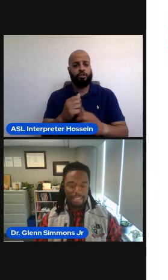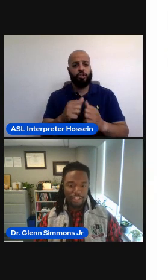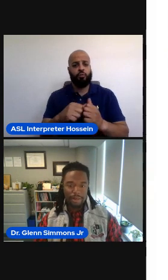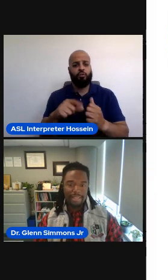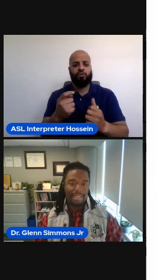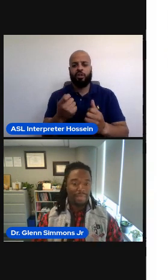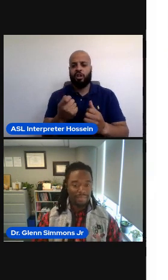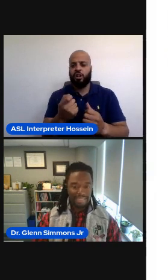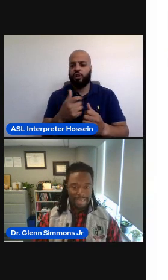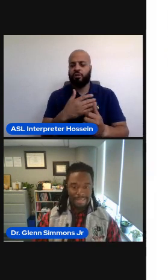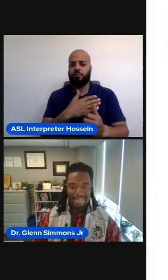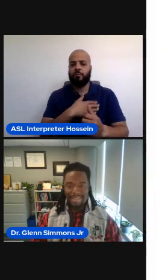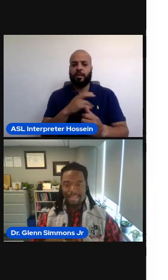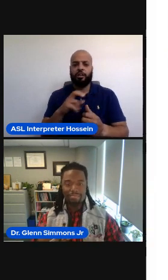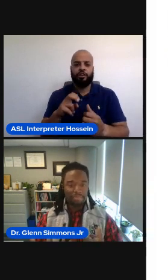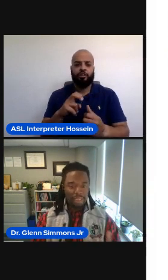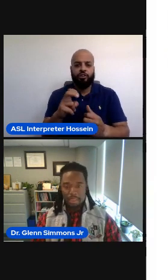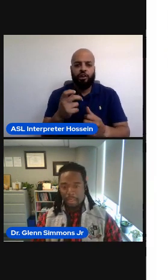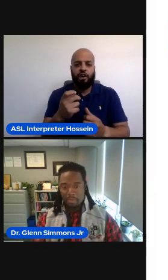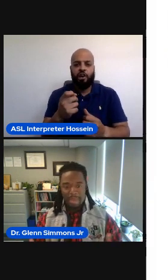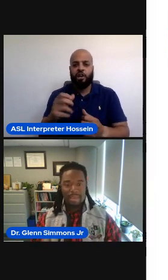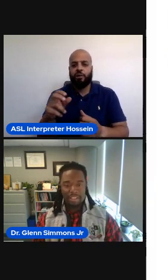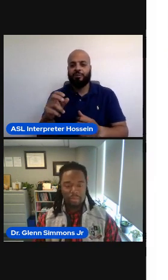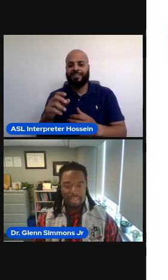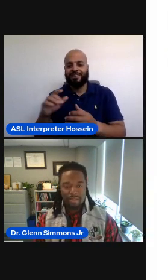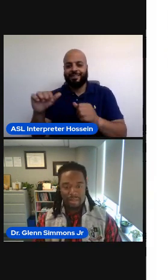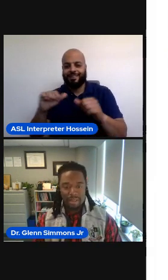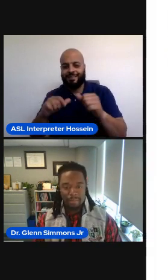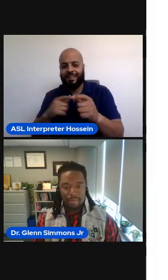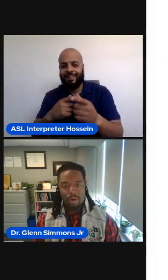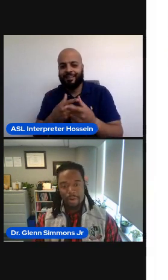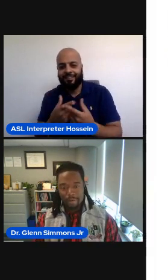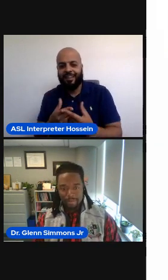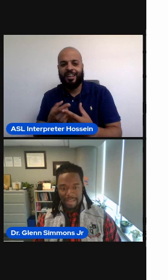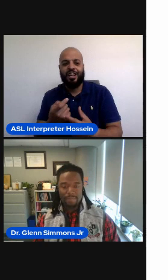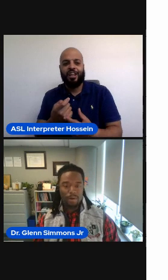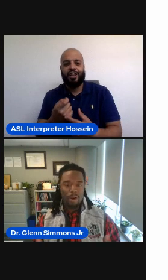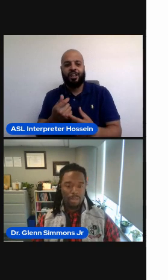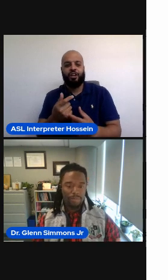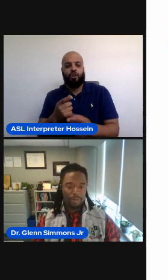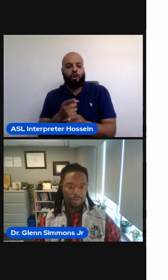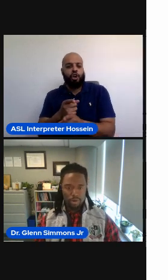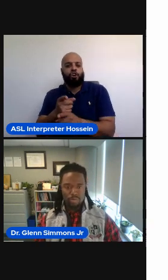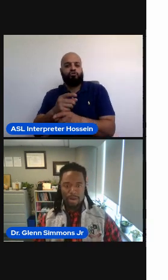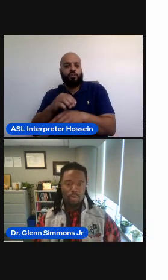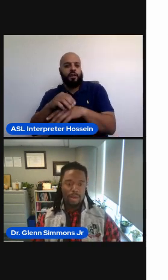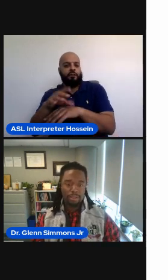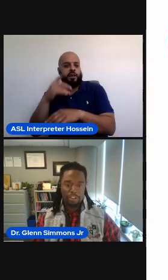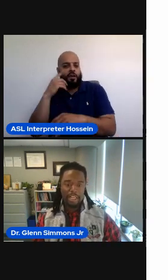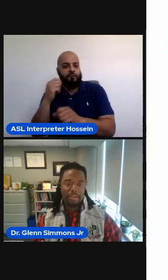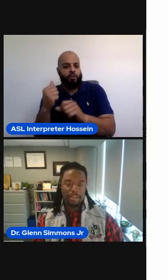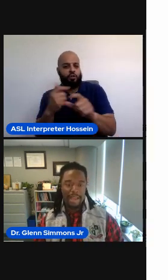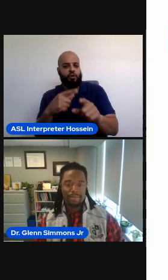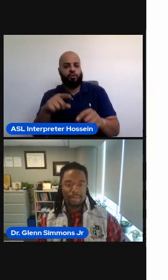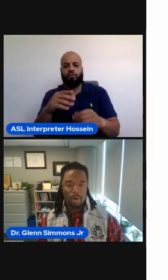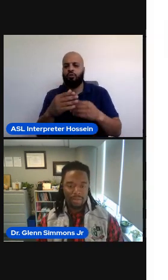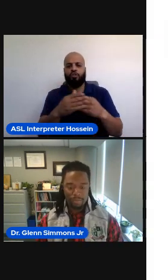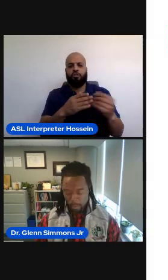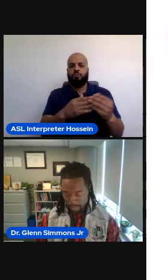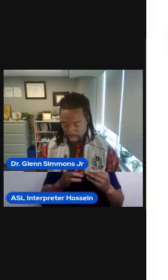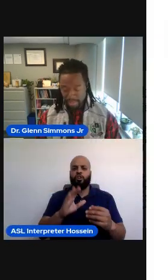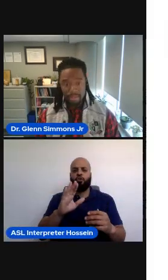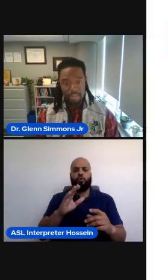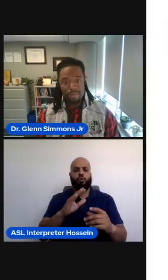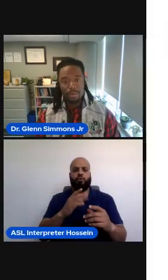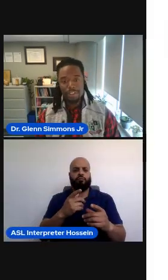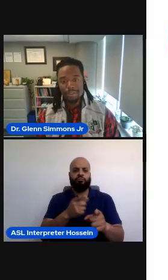bit of my journey, a bit of science, and then, maybe a little bit of career advice for all of you, no matter what trajectory you have going